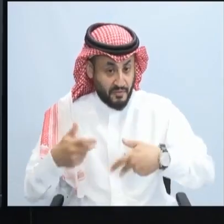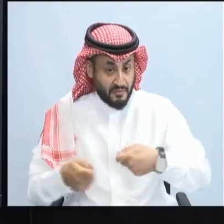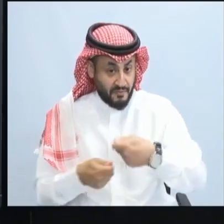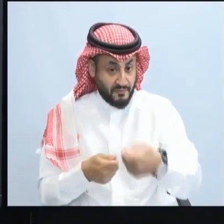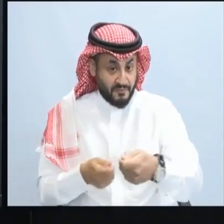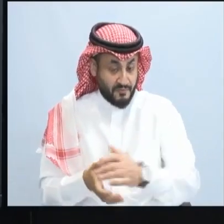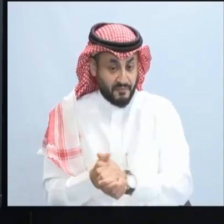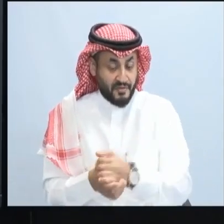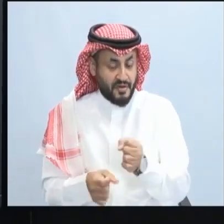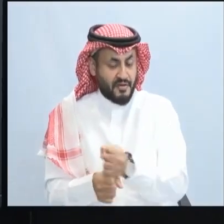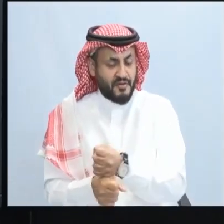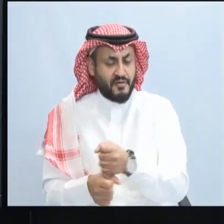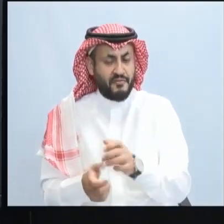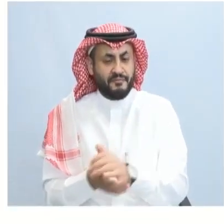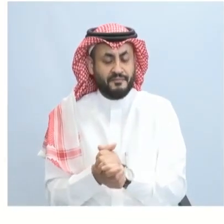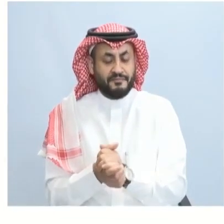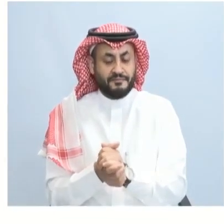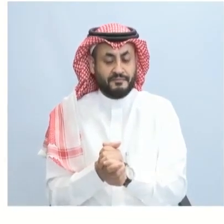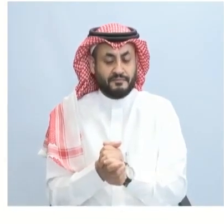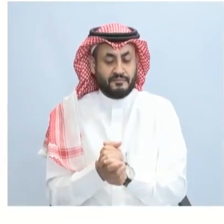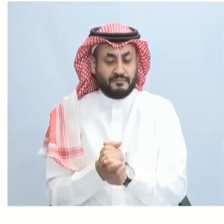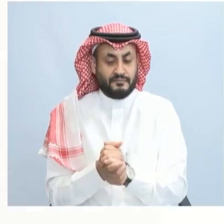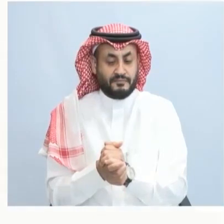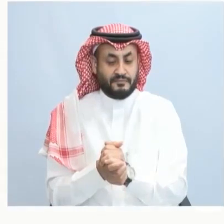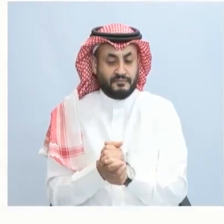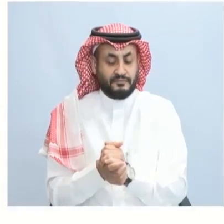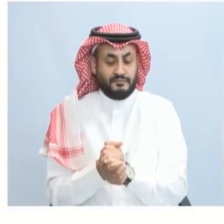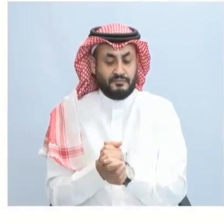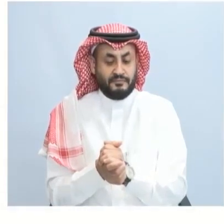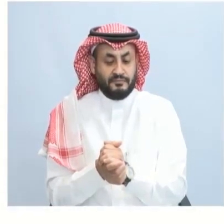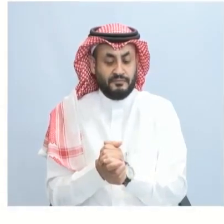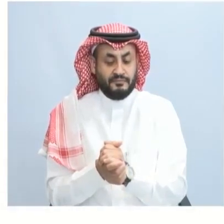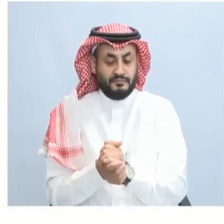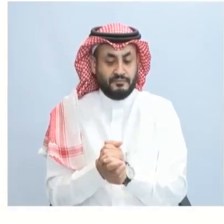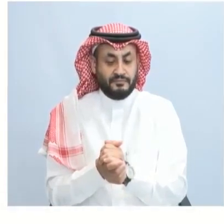you do something with it? Some other people, they